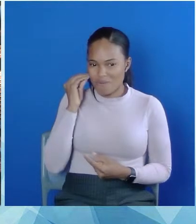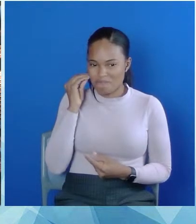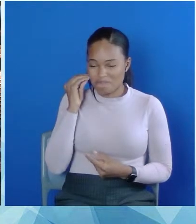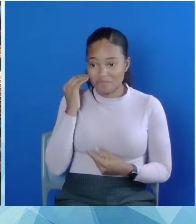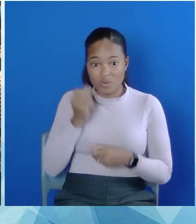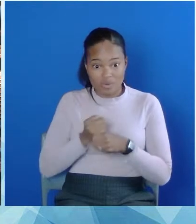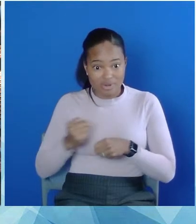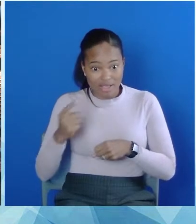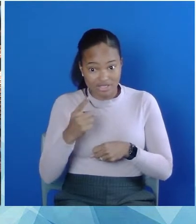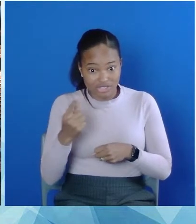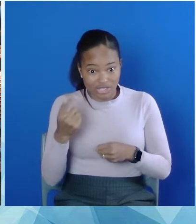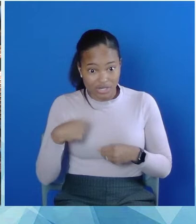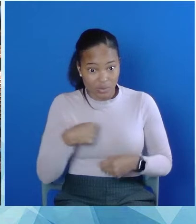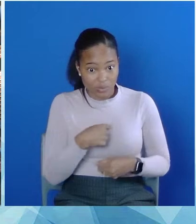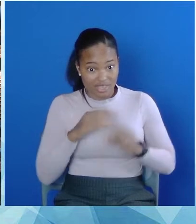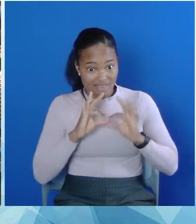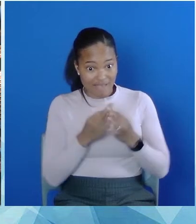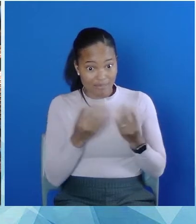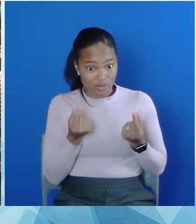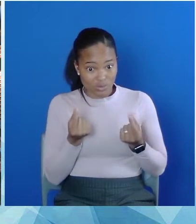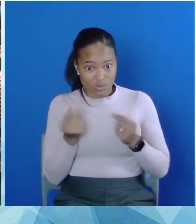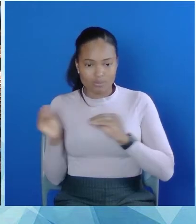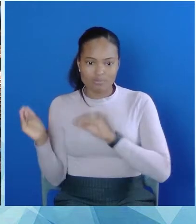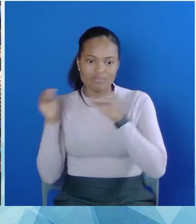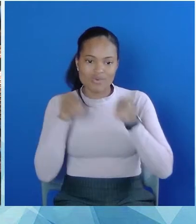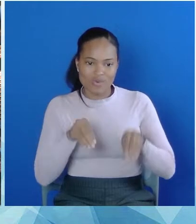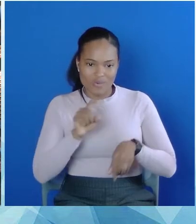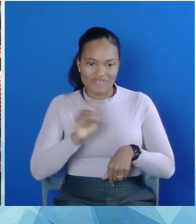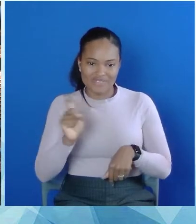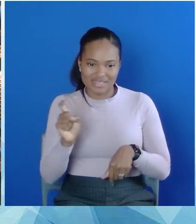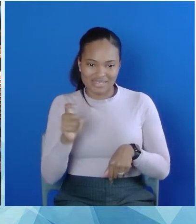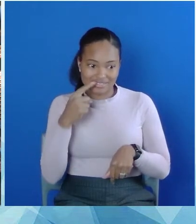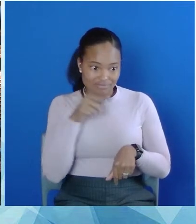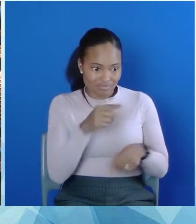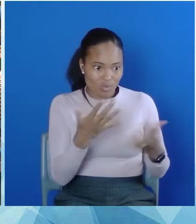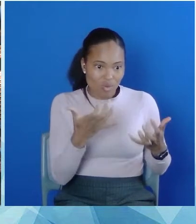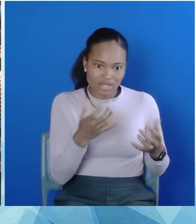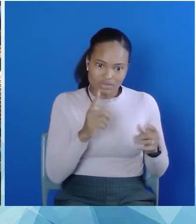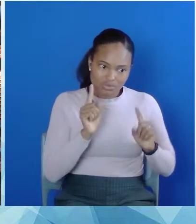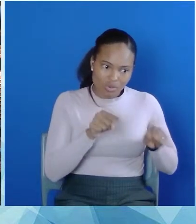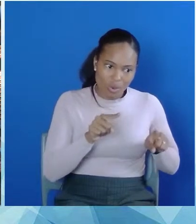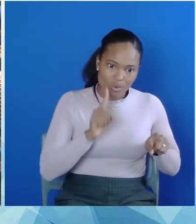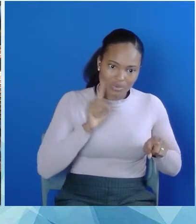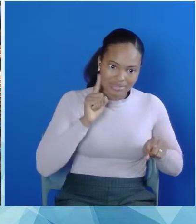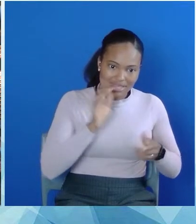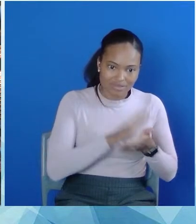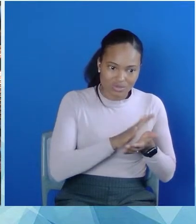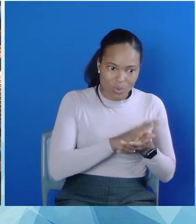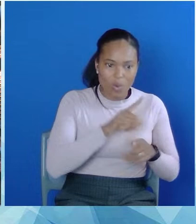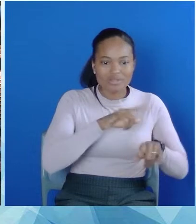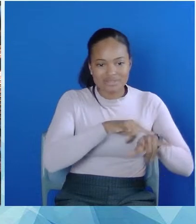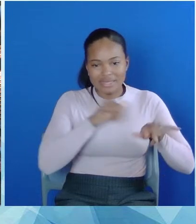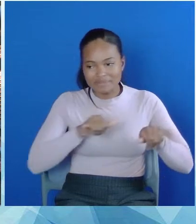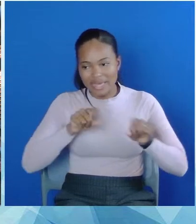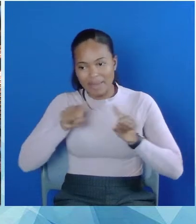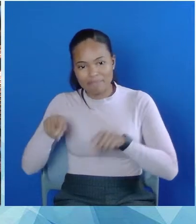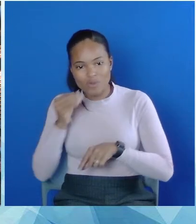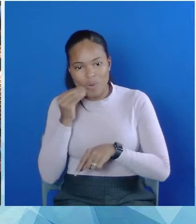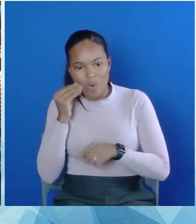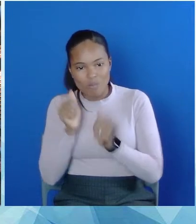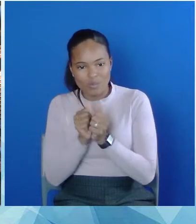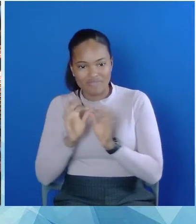that we had to move to Phoenix for him to attend a deaf school, but also be home with his family. We never had any issues